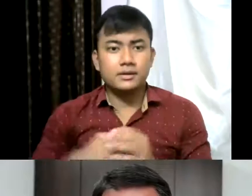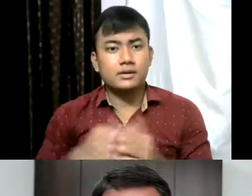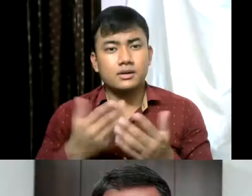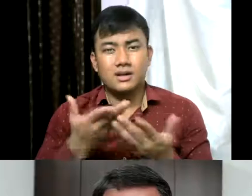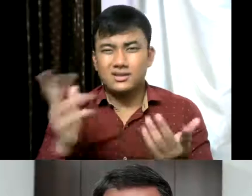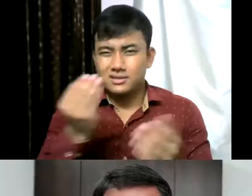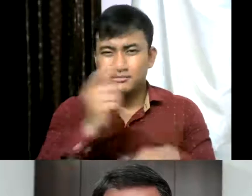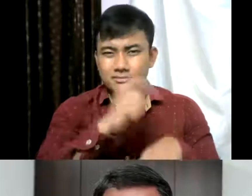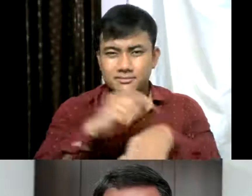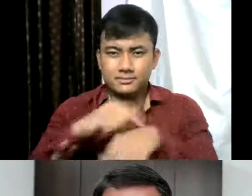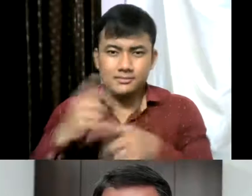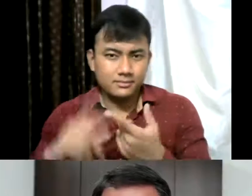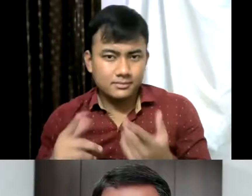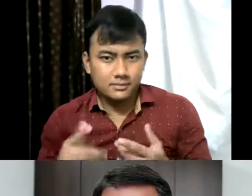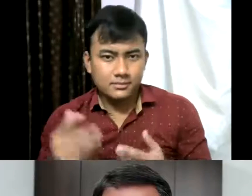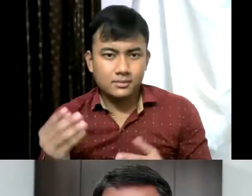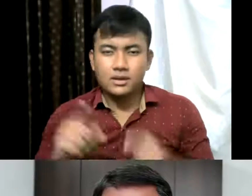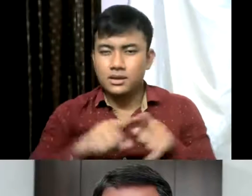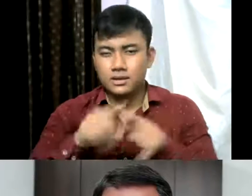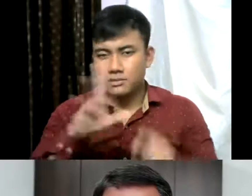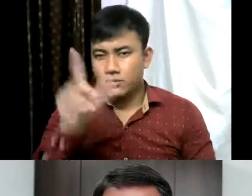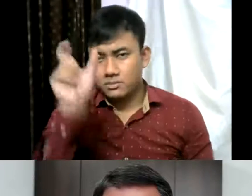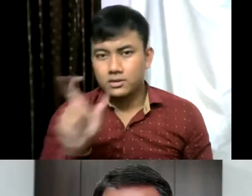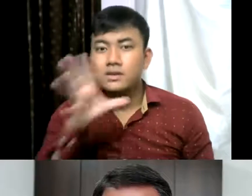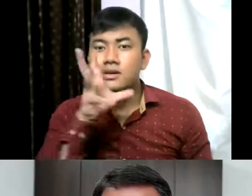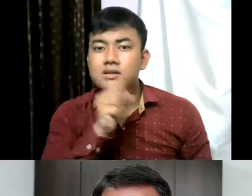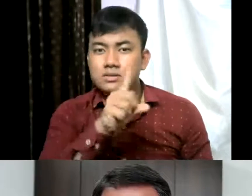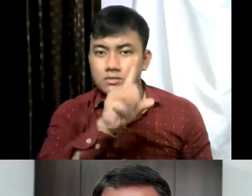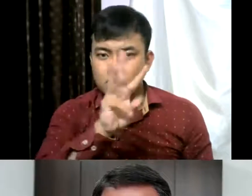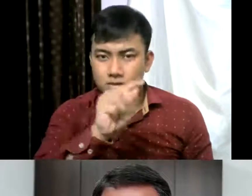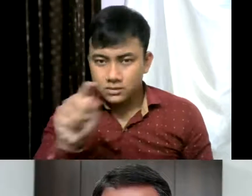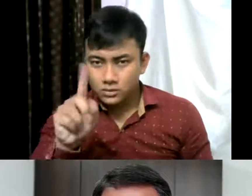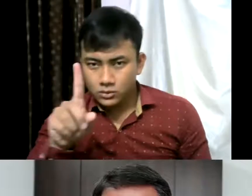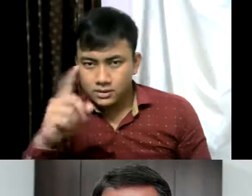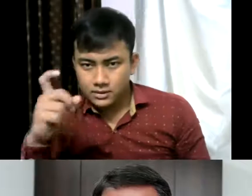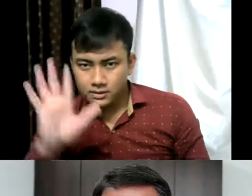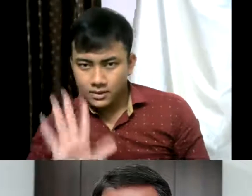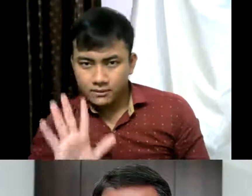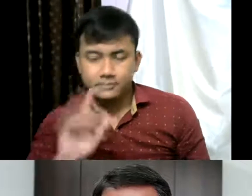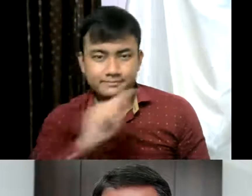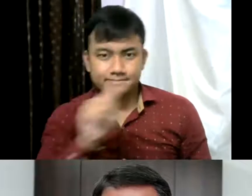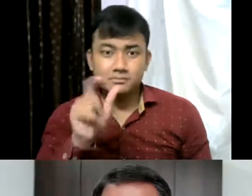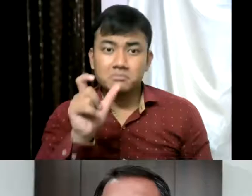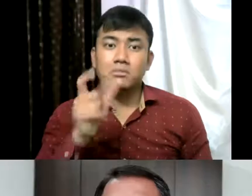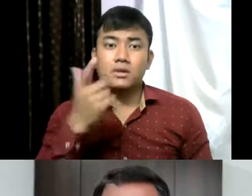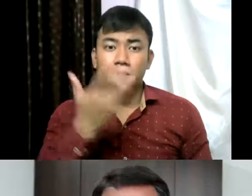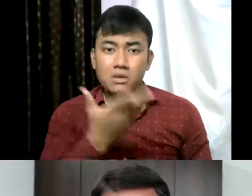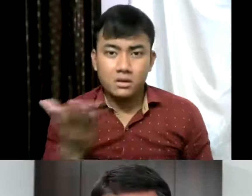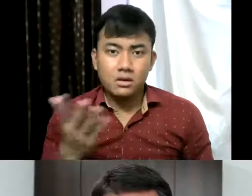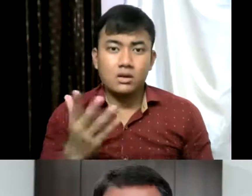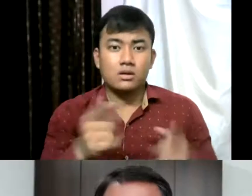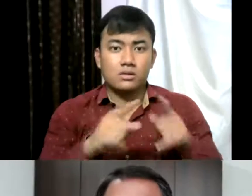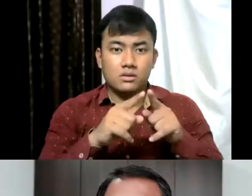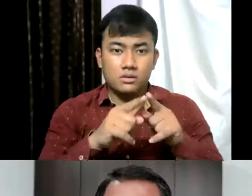like when I was like a teenager, these are things which are actively telling that you're criminal, you're wrong, you're not supposed to